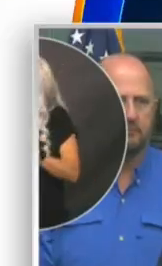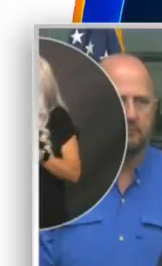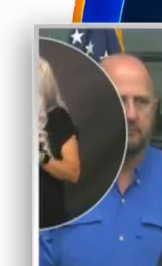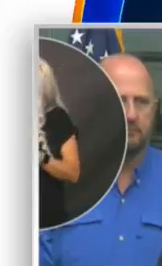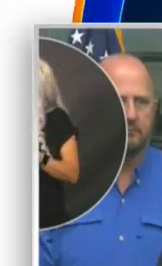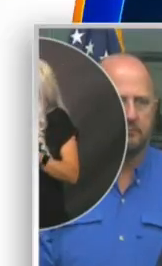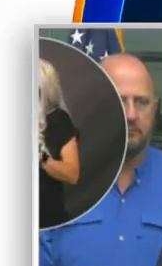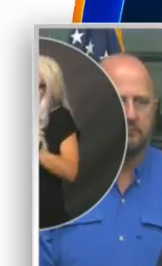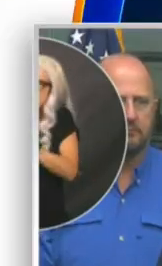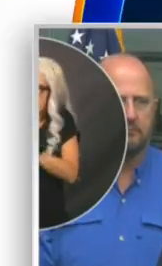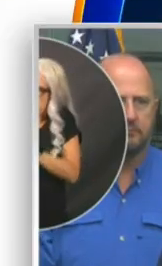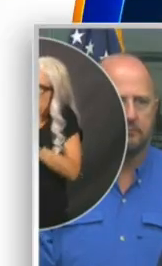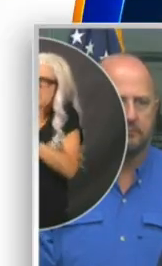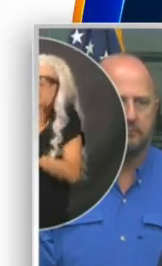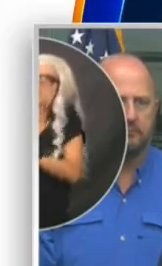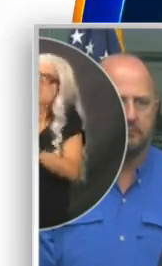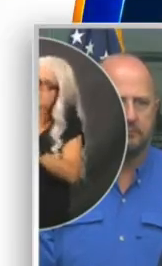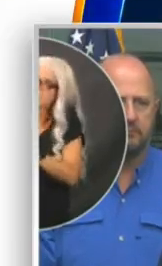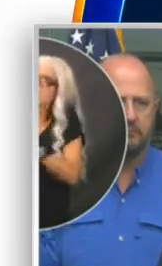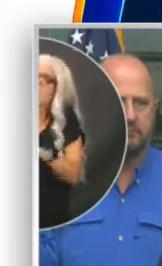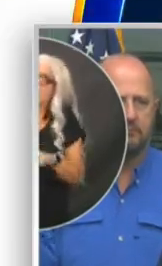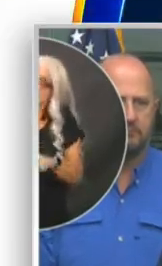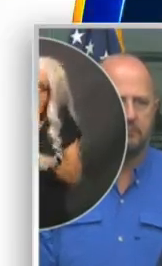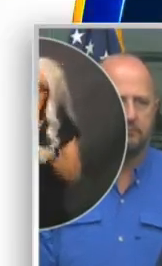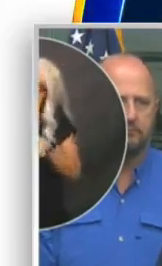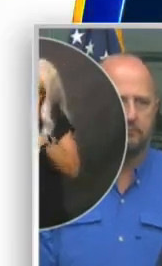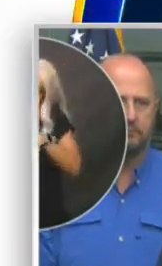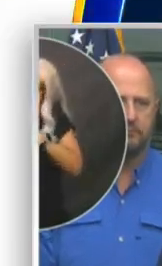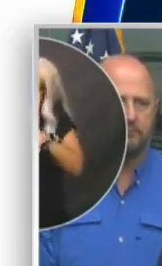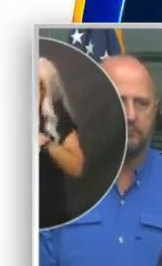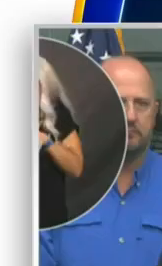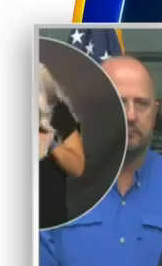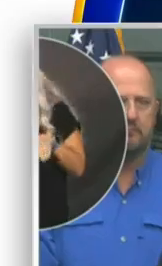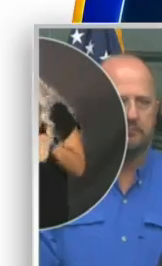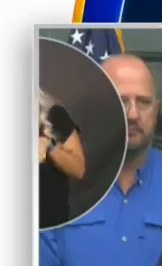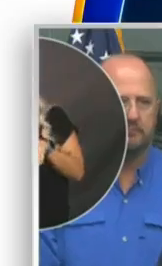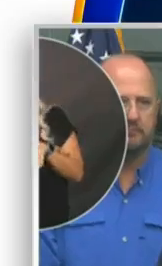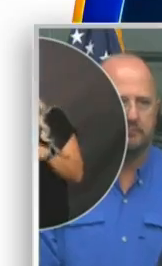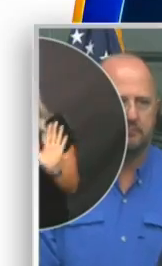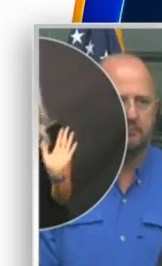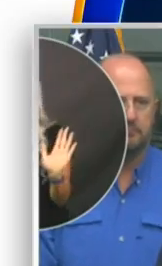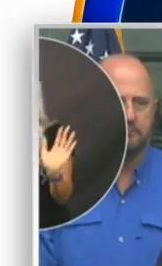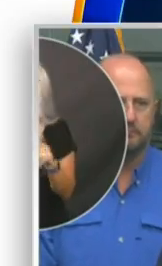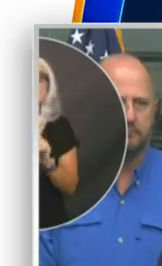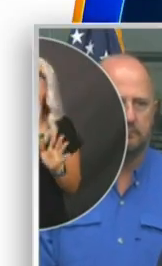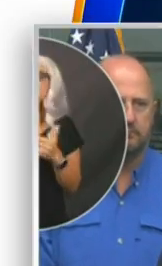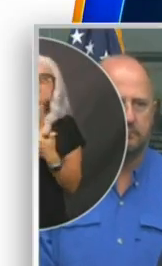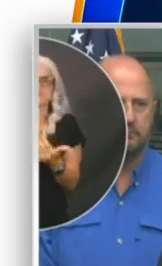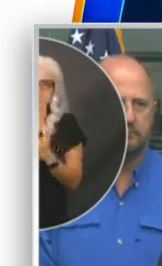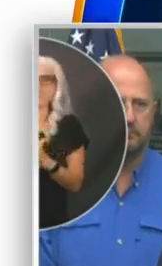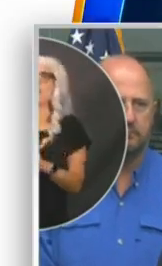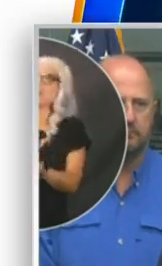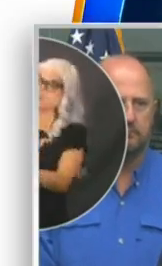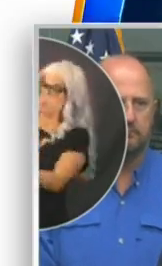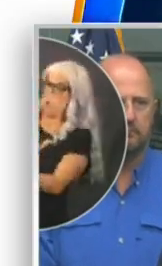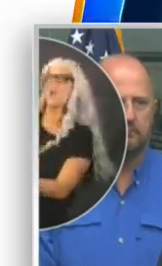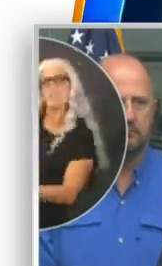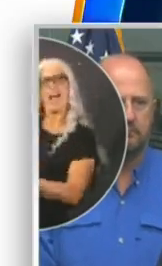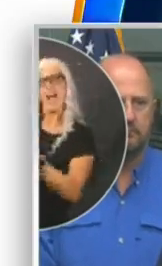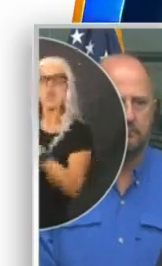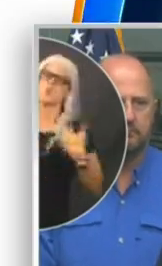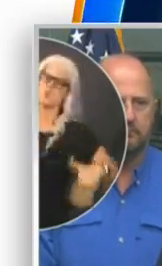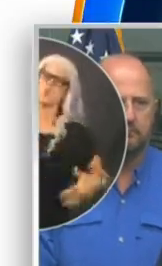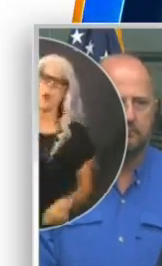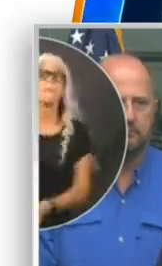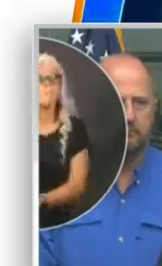could make landfall as a Category 5, but clearly this is a very powerful major hurricane that's going to have major